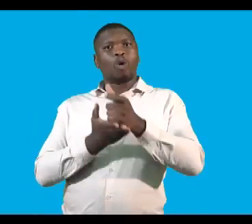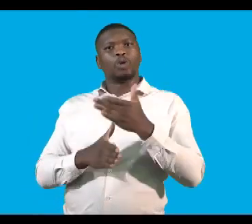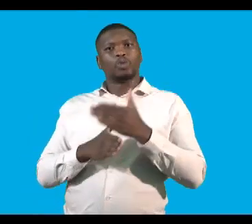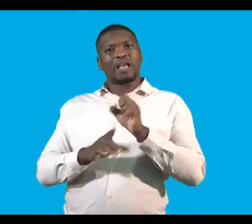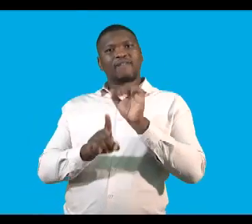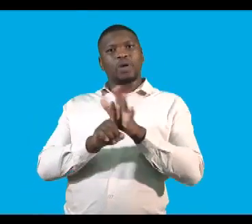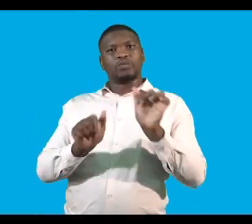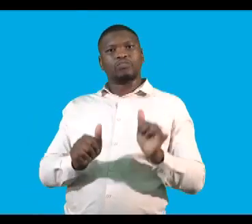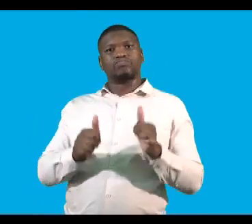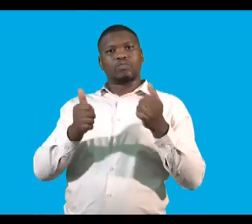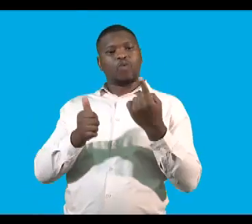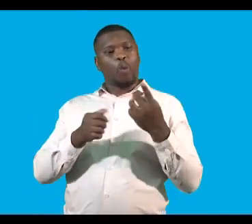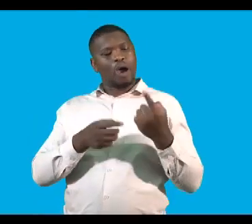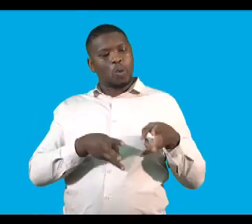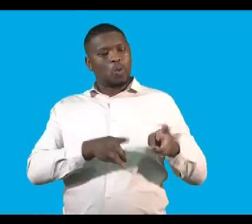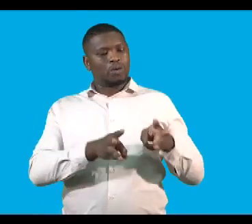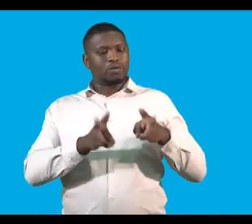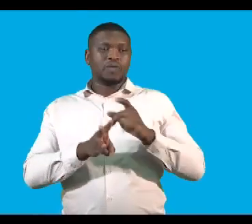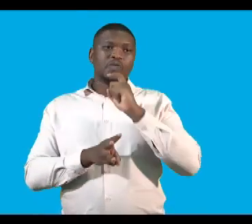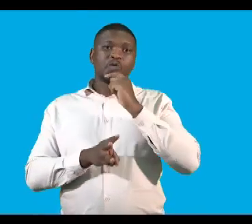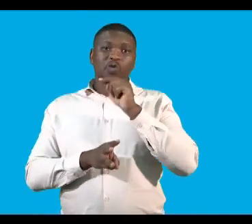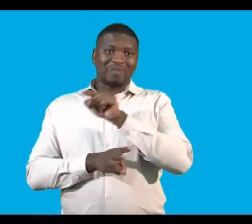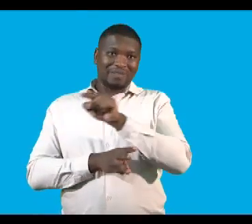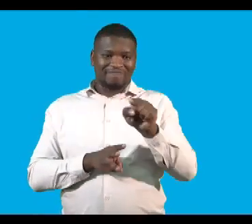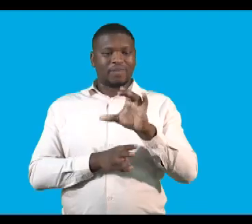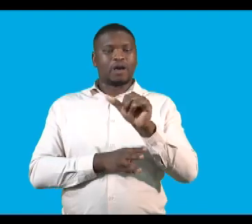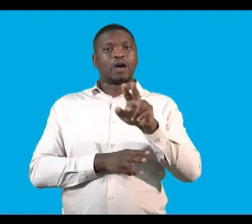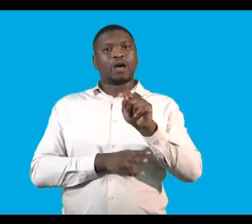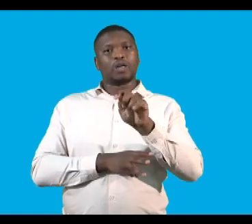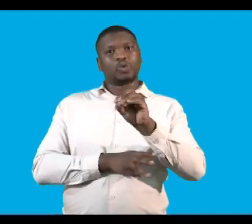of one technique used by the cartoonist.